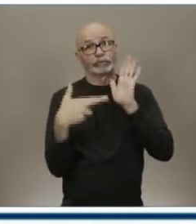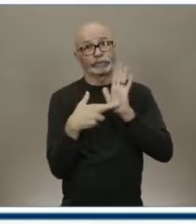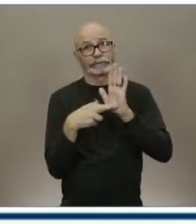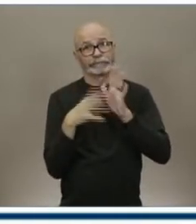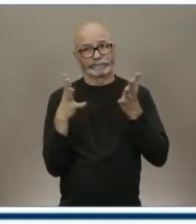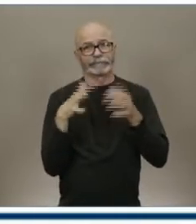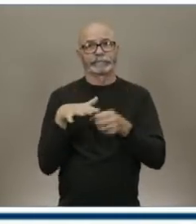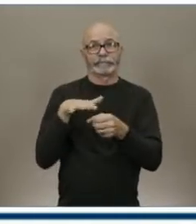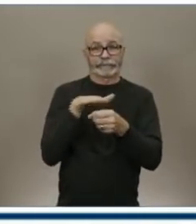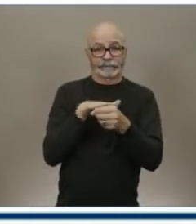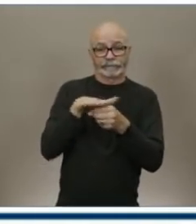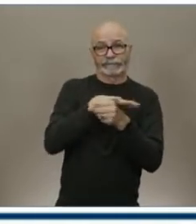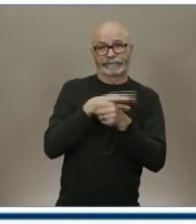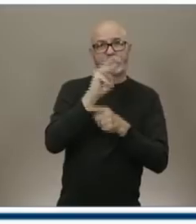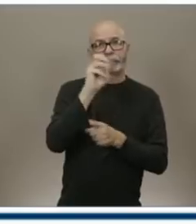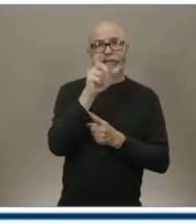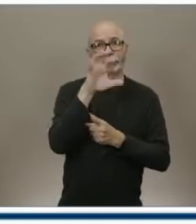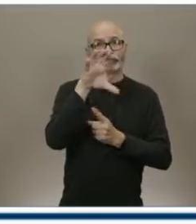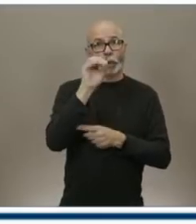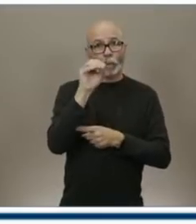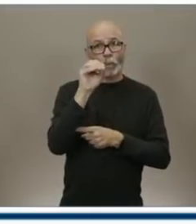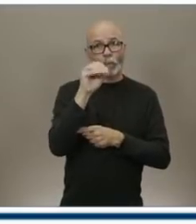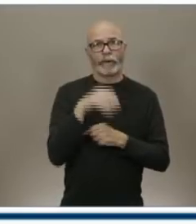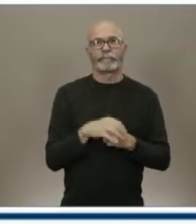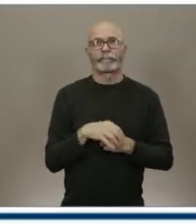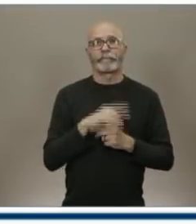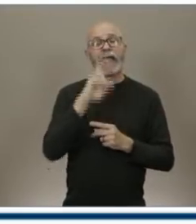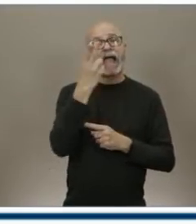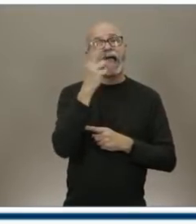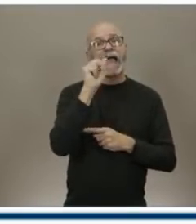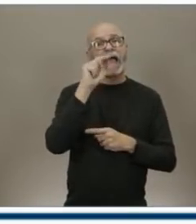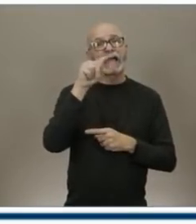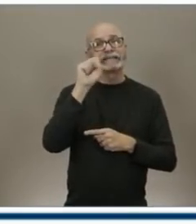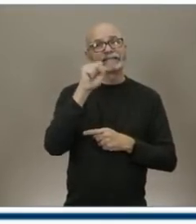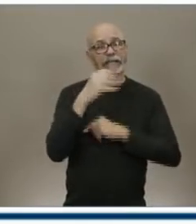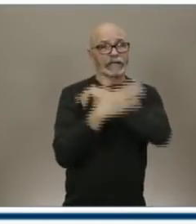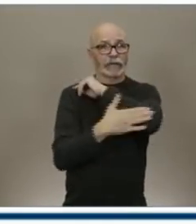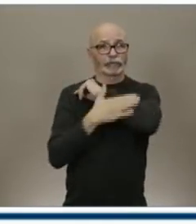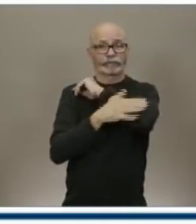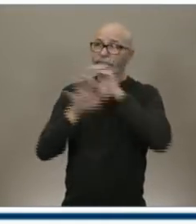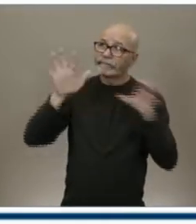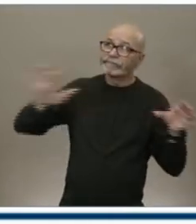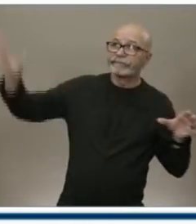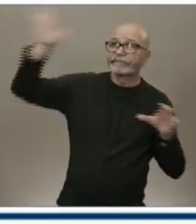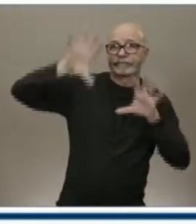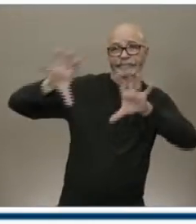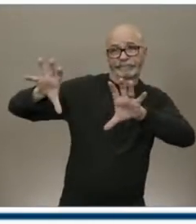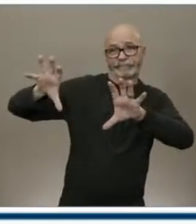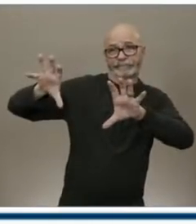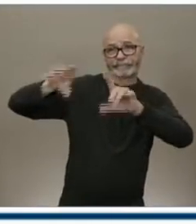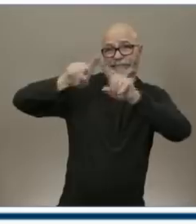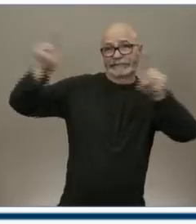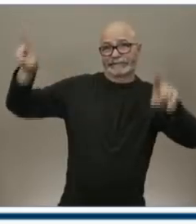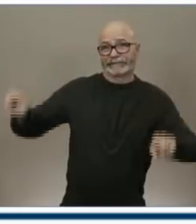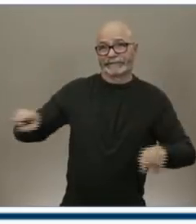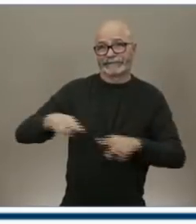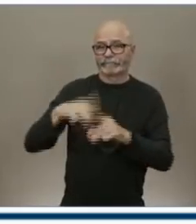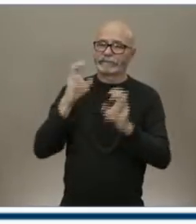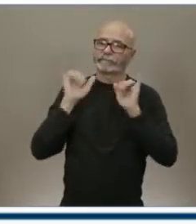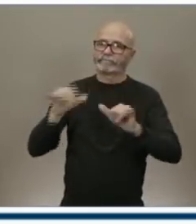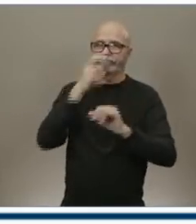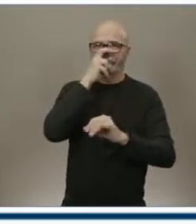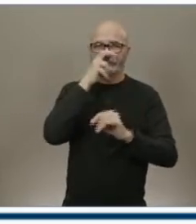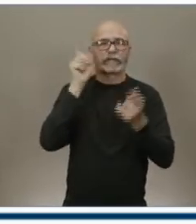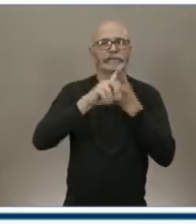of Halifax and Hants County are in place up to and including this coming Wednesday, December 16th. We've not made